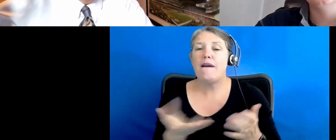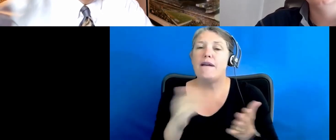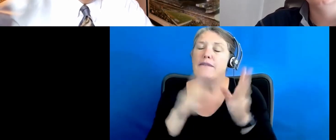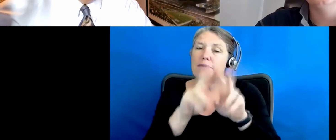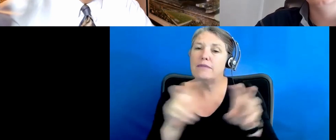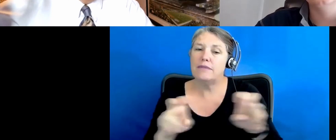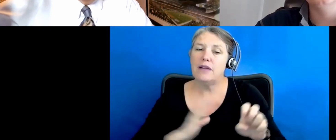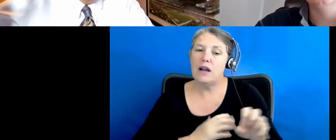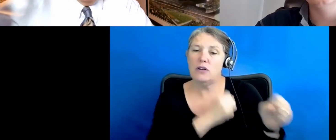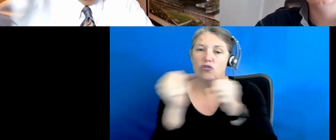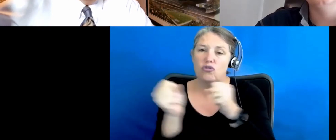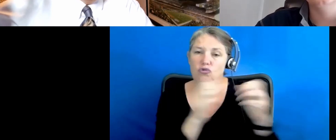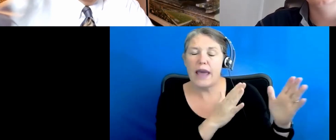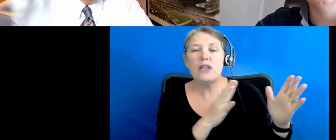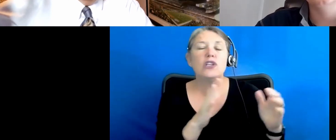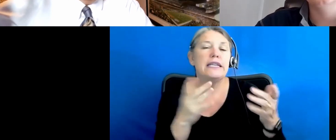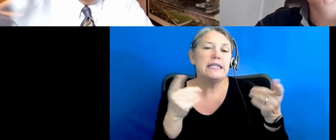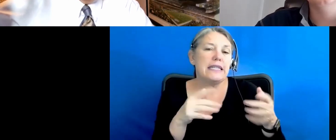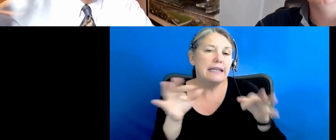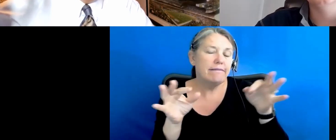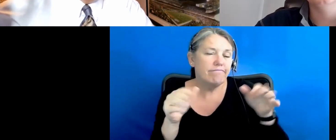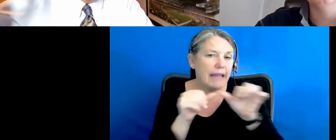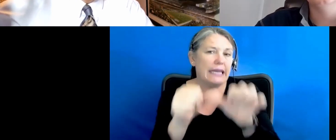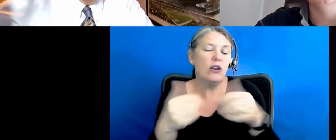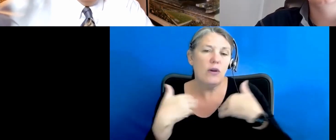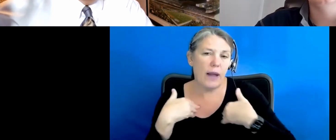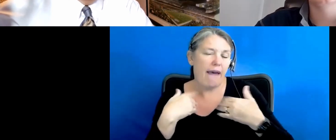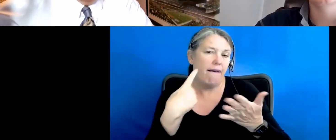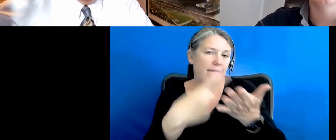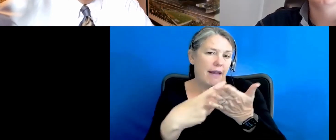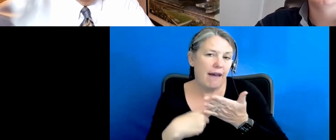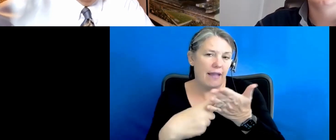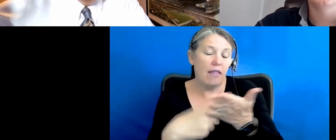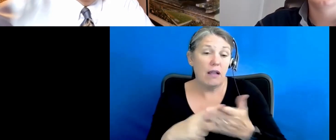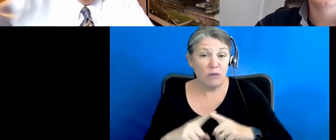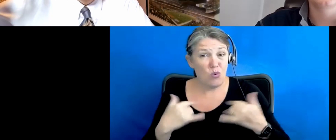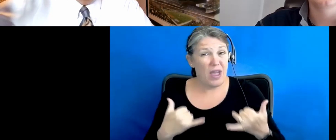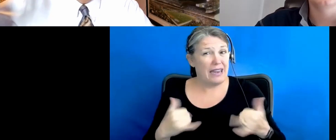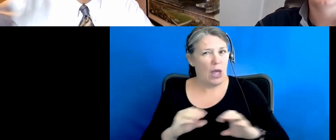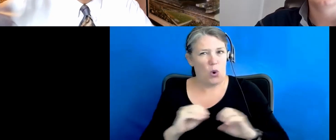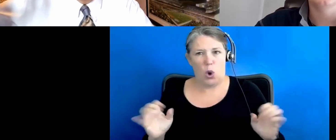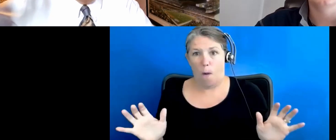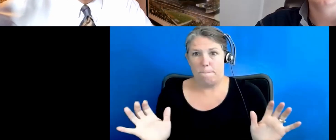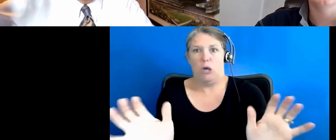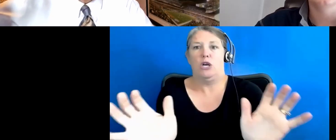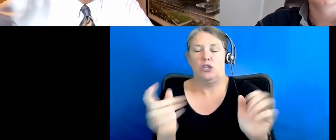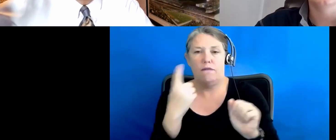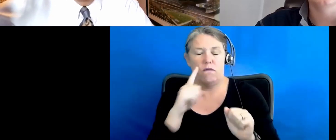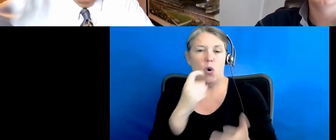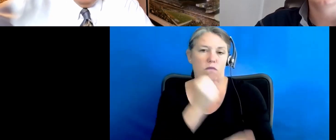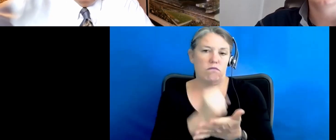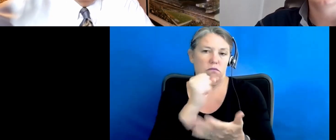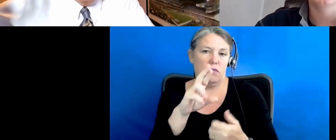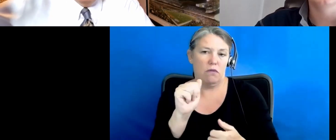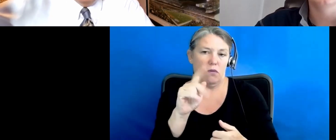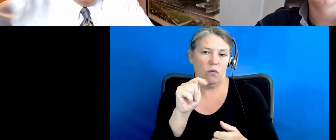strategies and continuing to have these dialogues. But at the moment, we're not making an immediate push for ratification, but